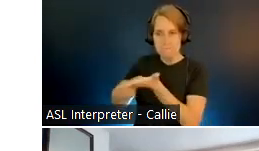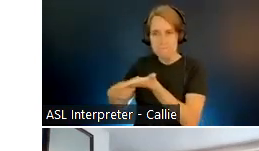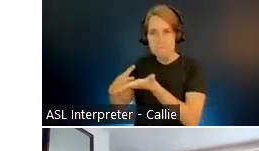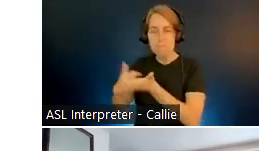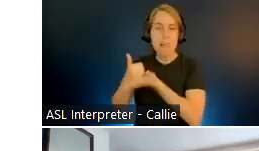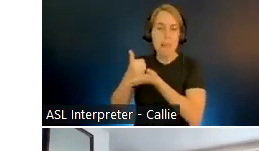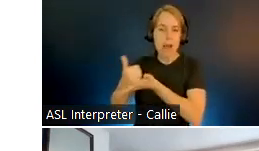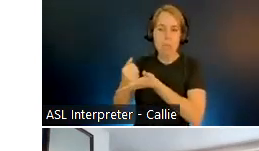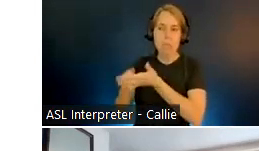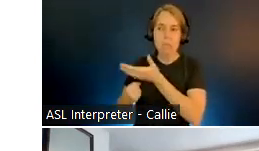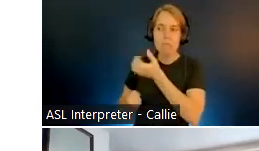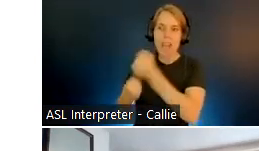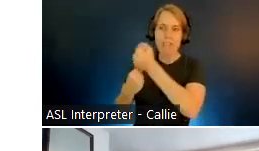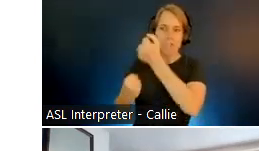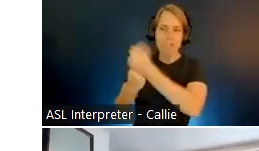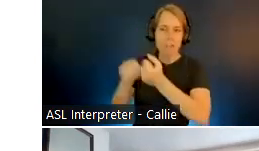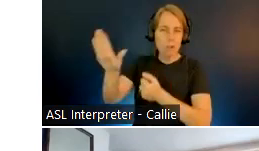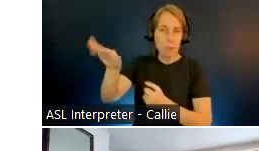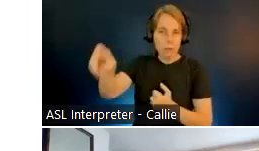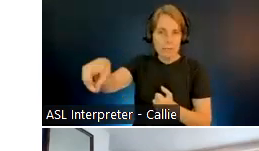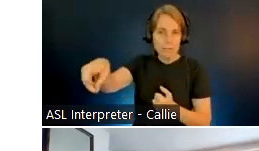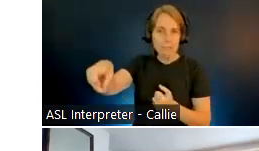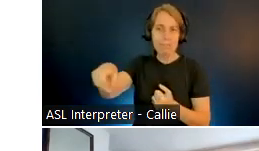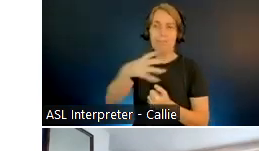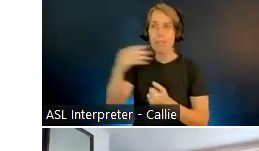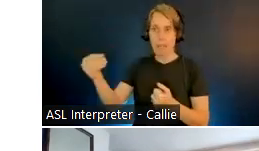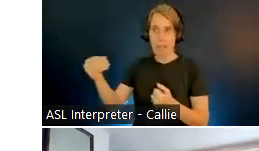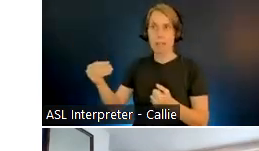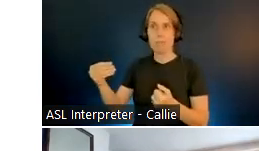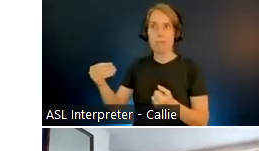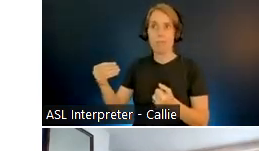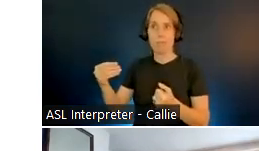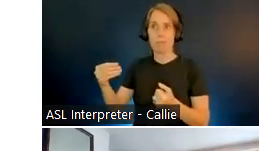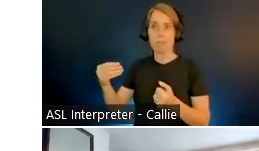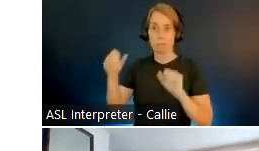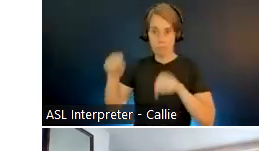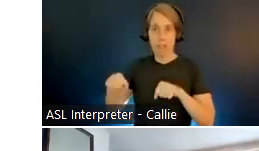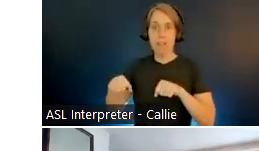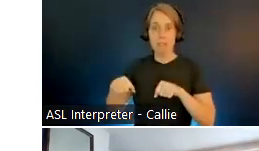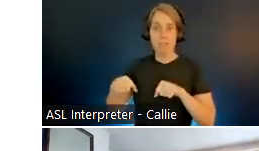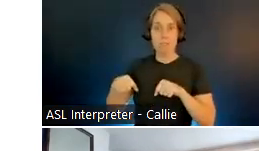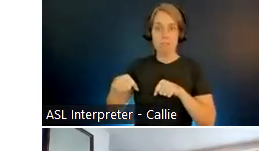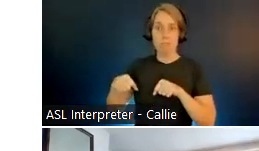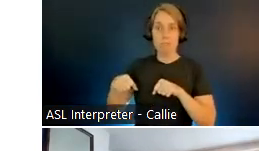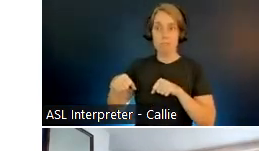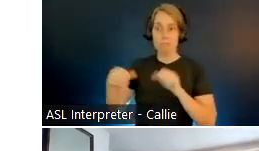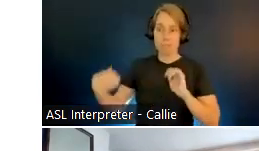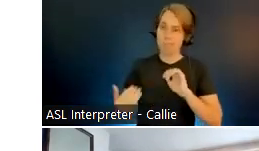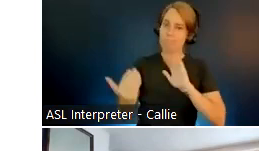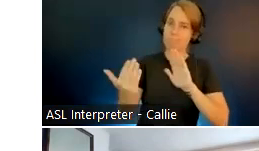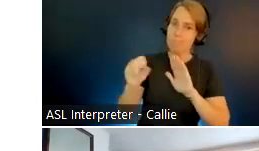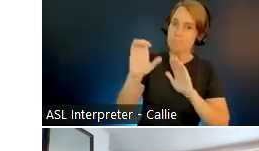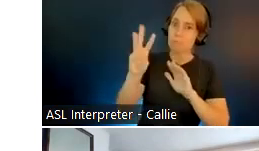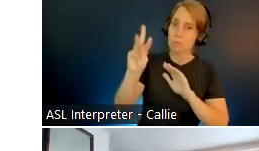you advocate for those needs, and then also present that to SC Works as a system to make sure that